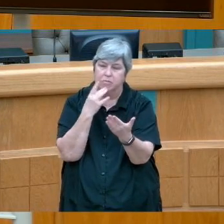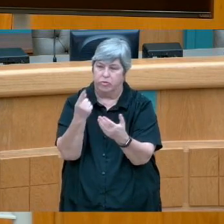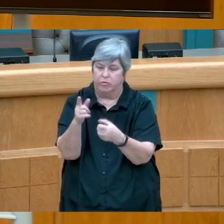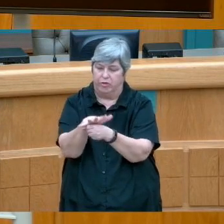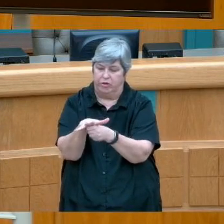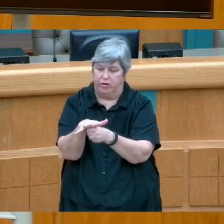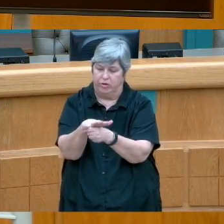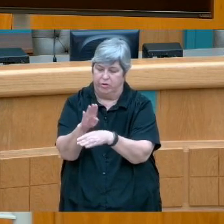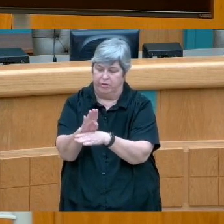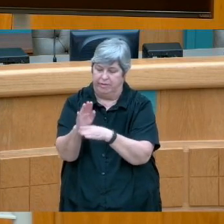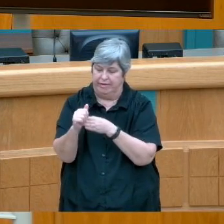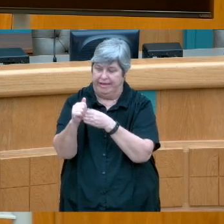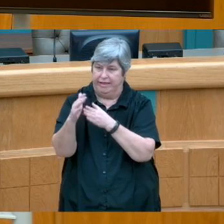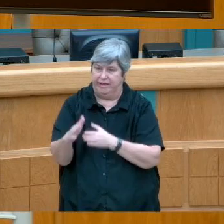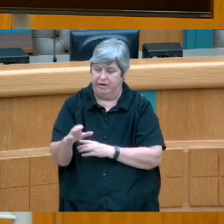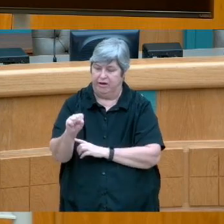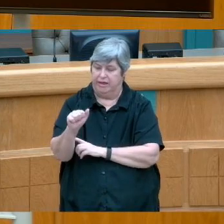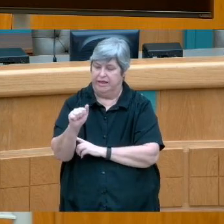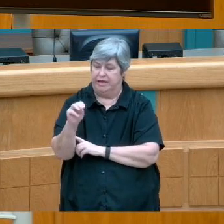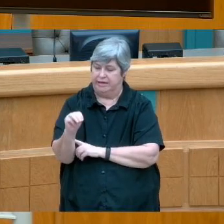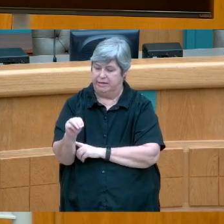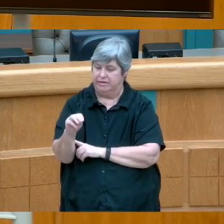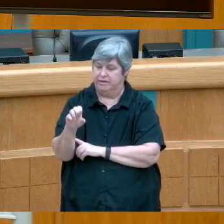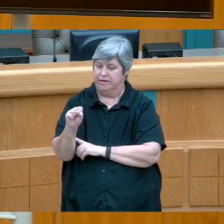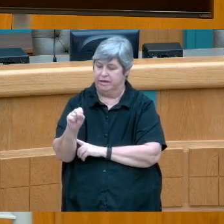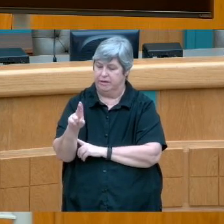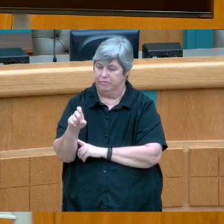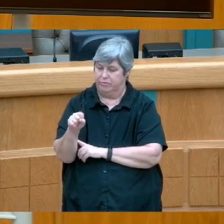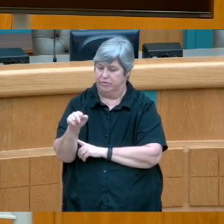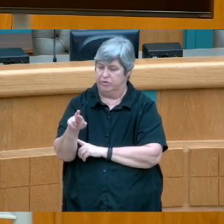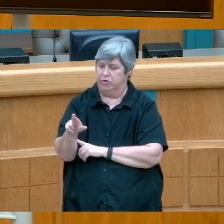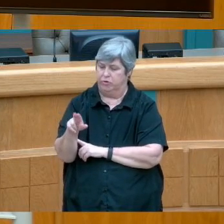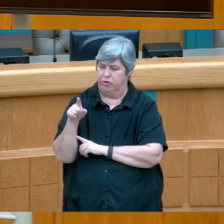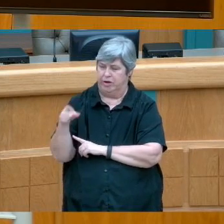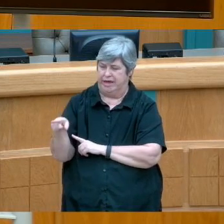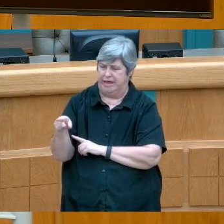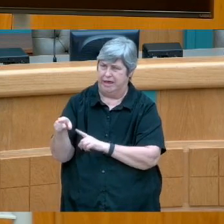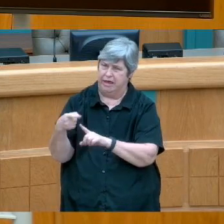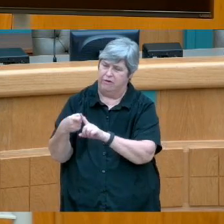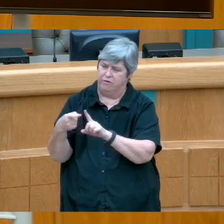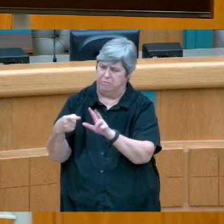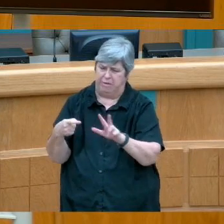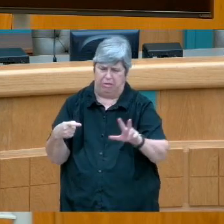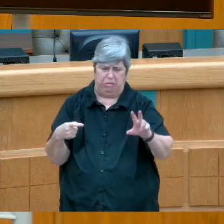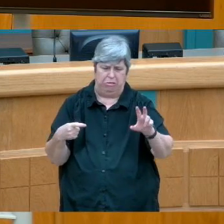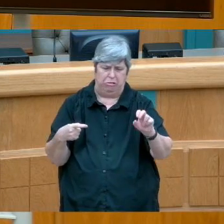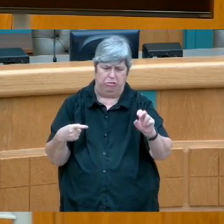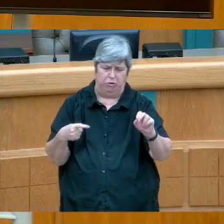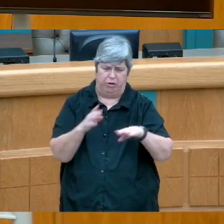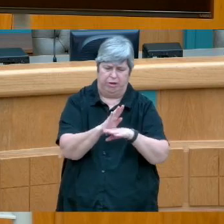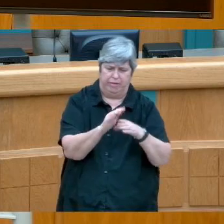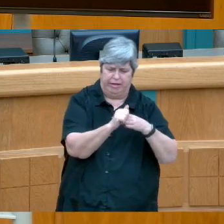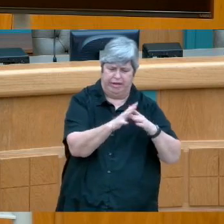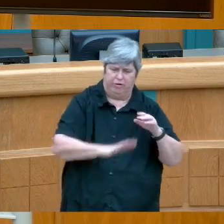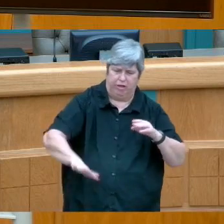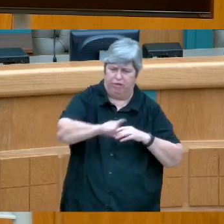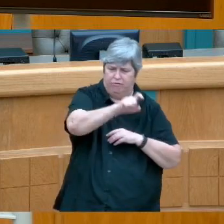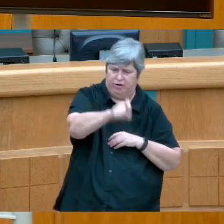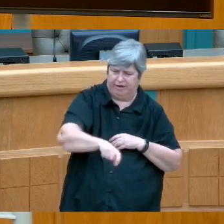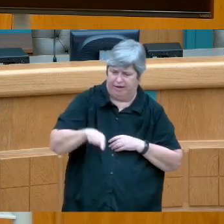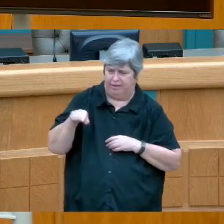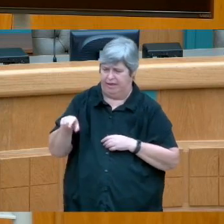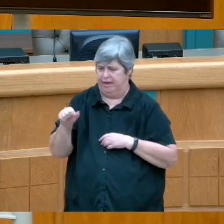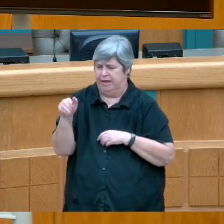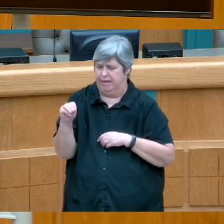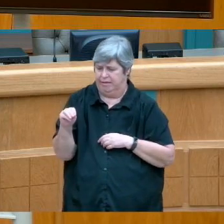local business leaders, Sam Susser. He is one of about 30 business leaders across the state of